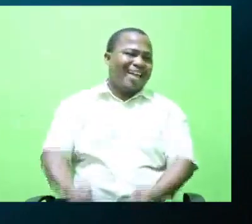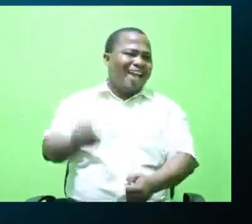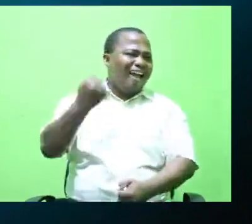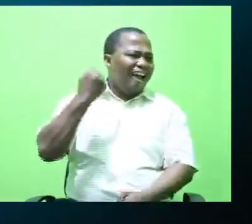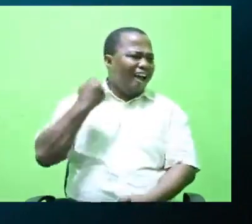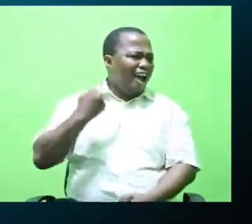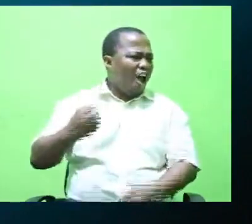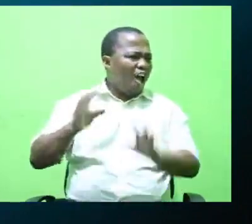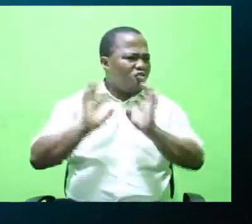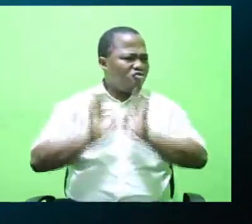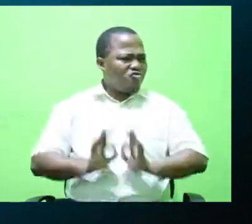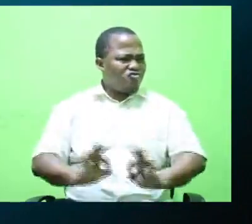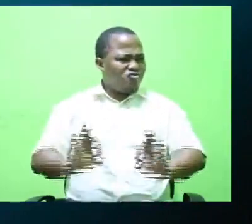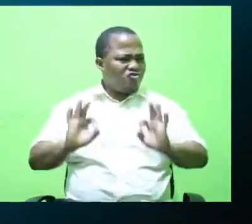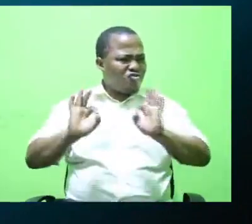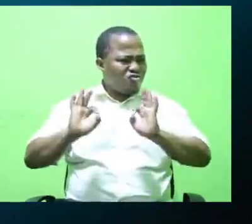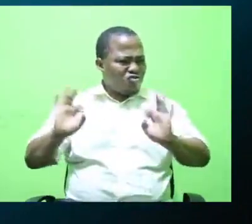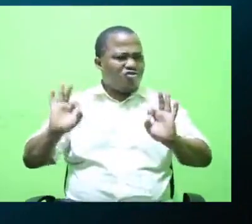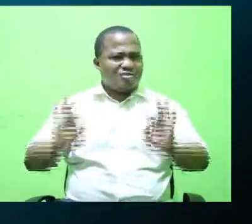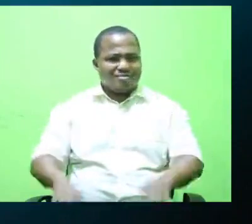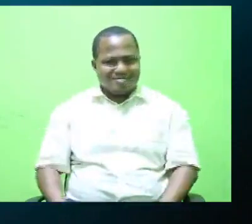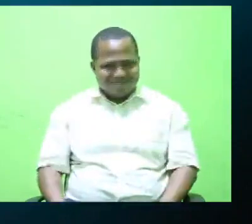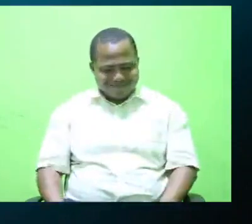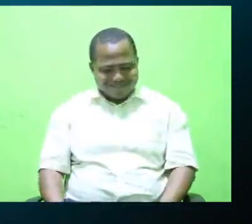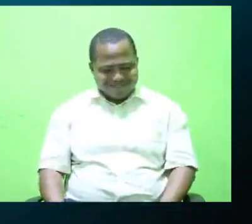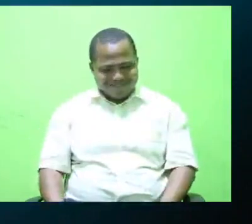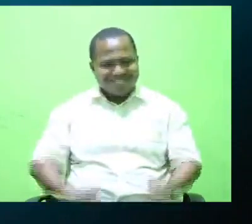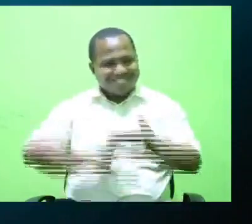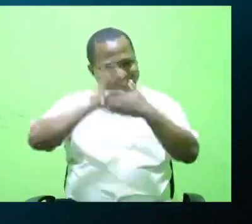Good. Thank you a lot.